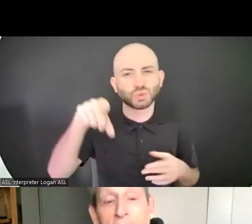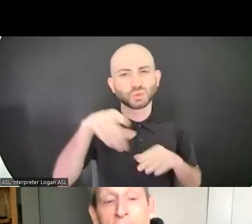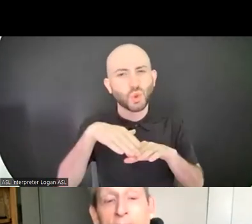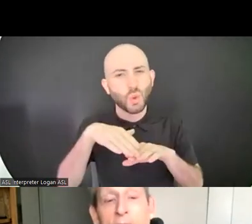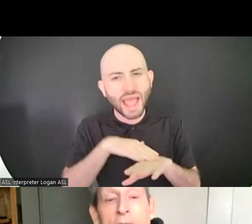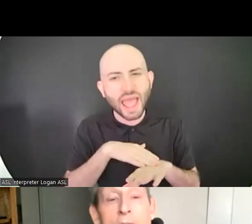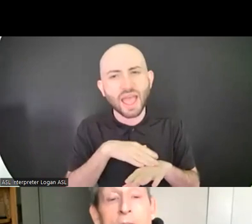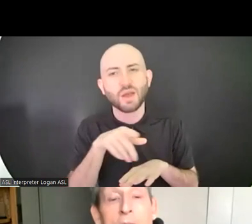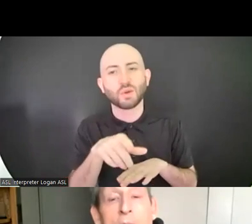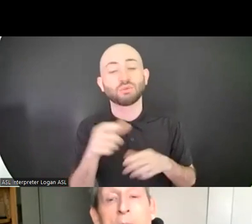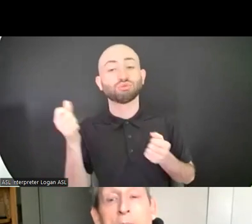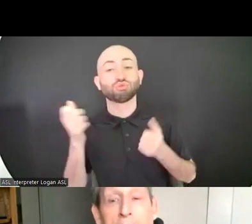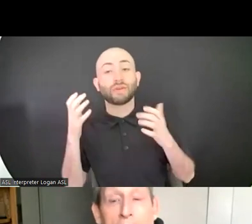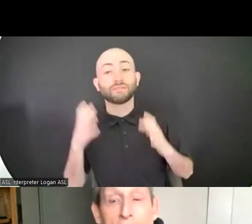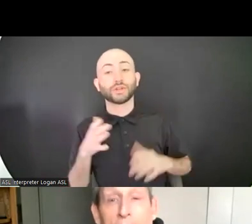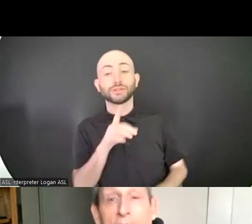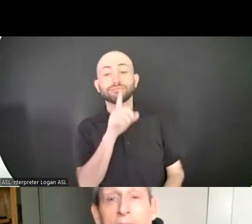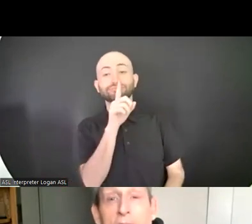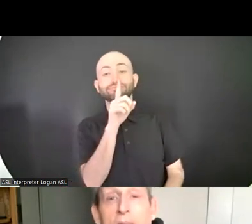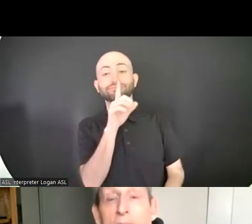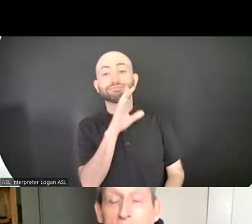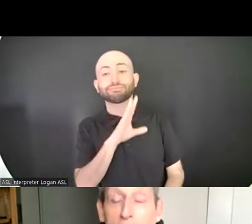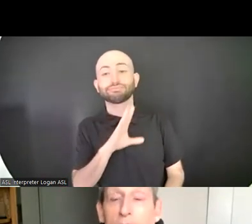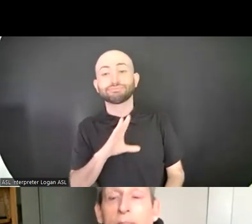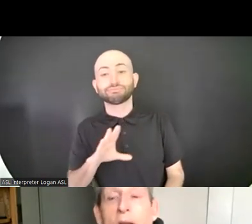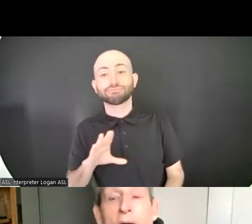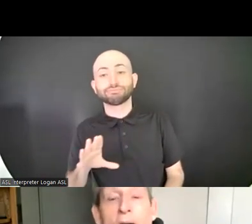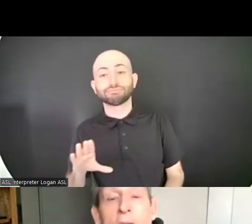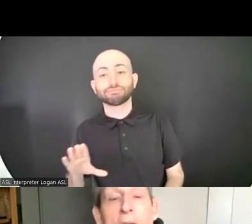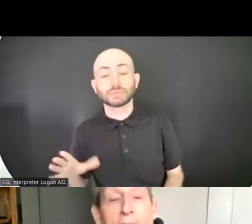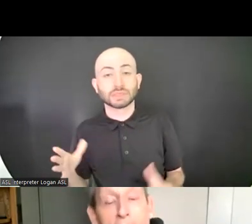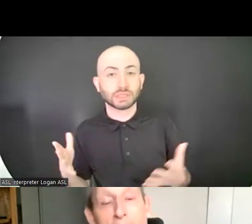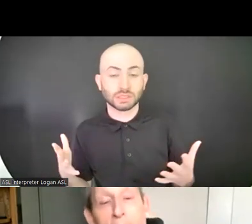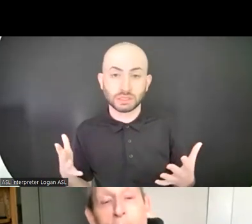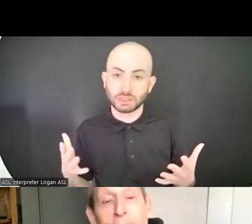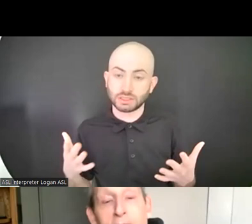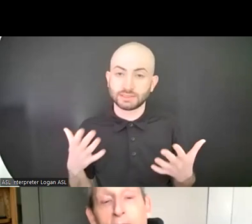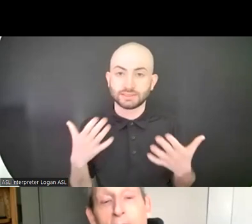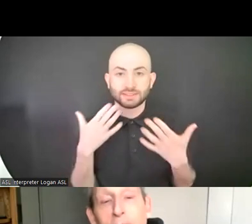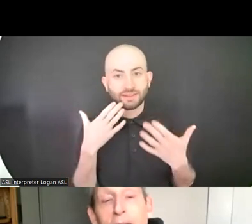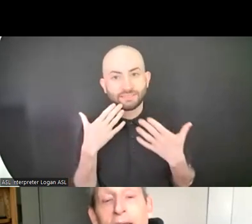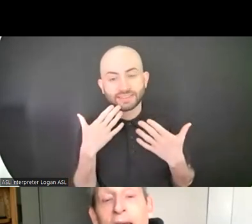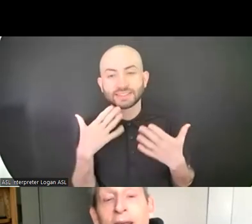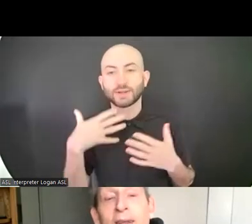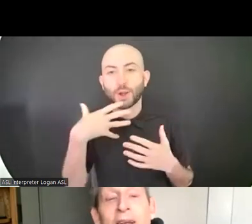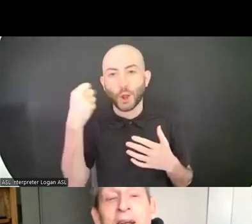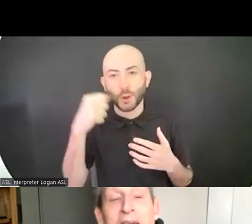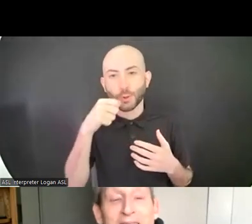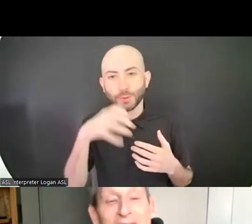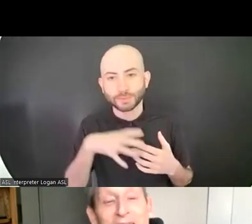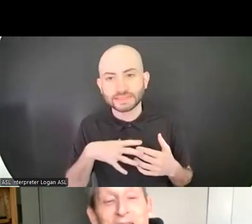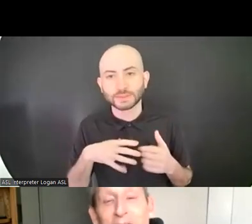intervene thankfully uh elderly woman stood up by the cane